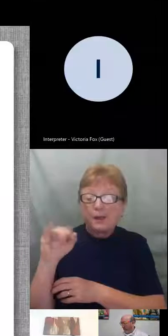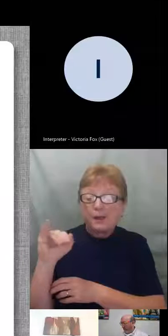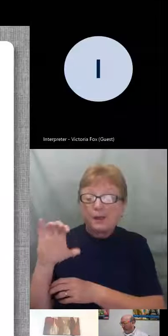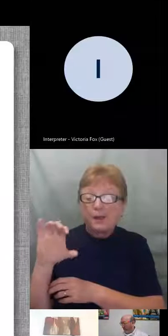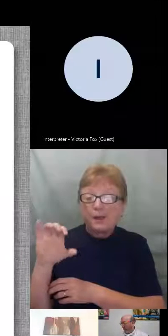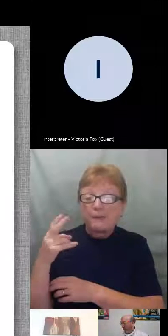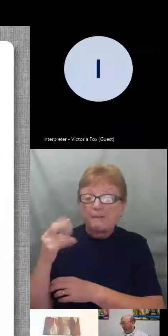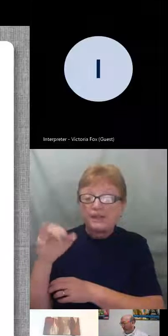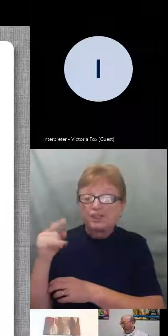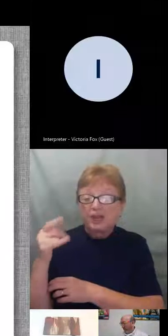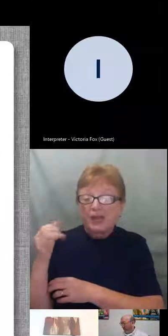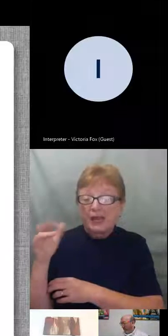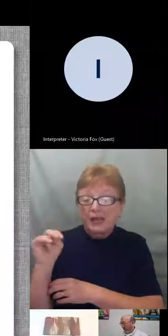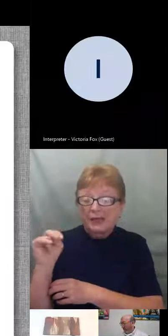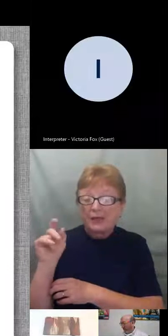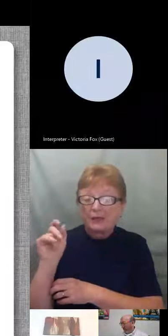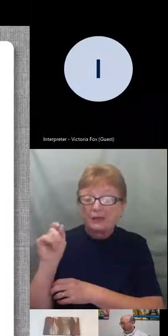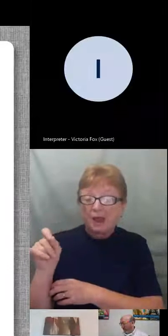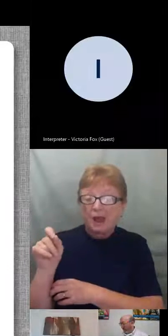Michigan